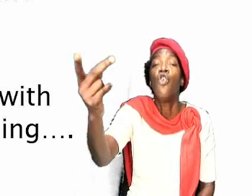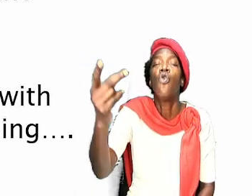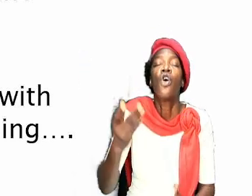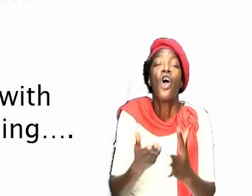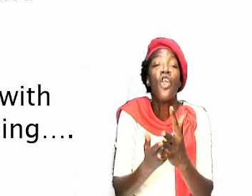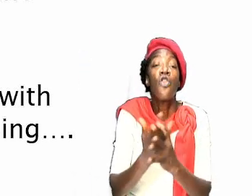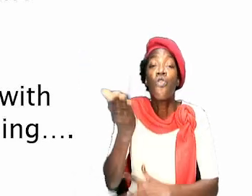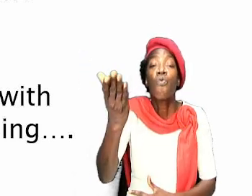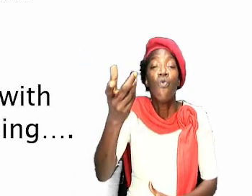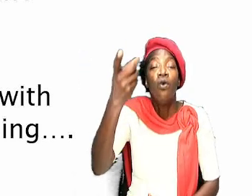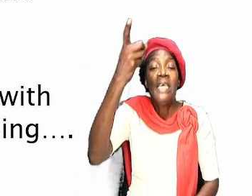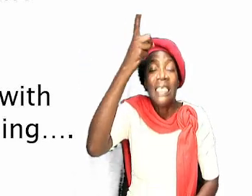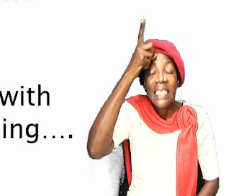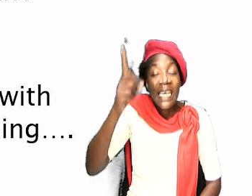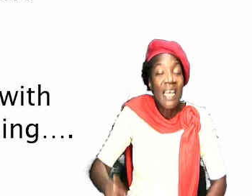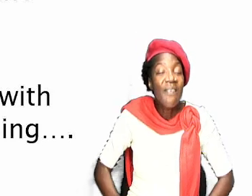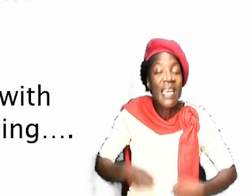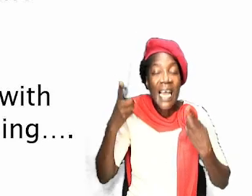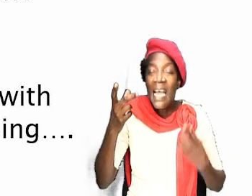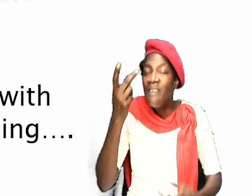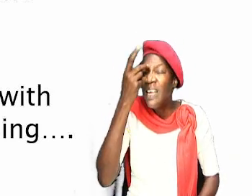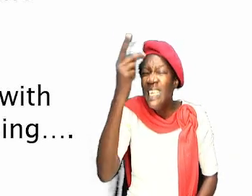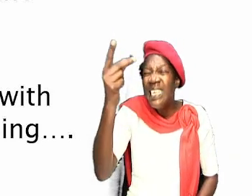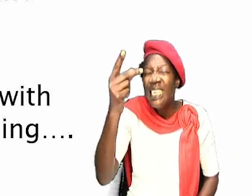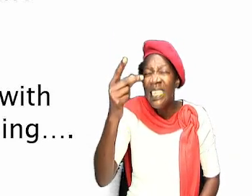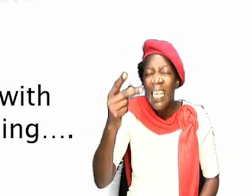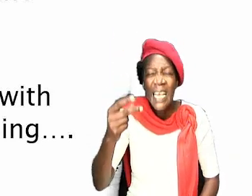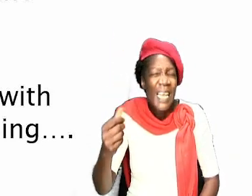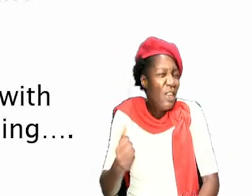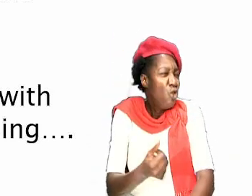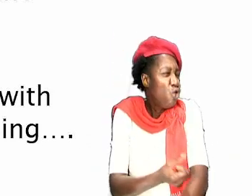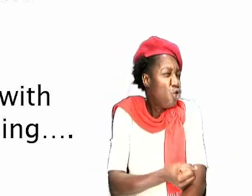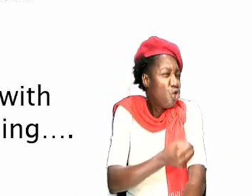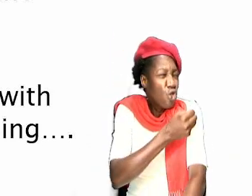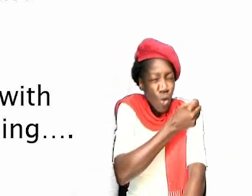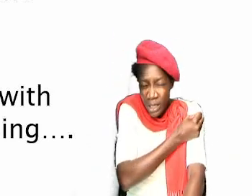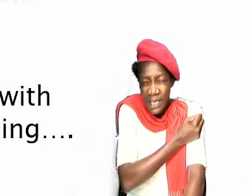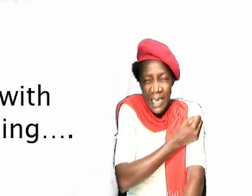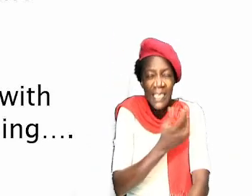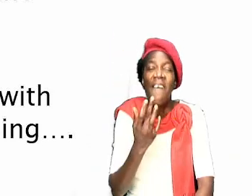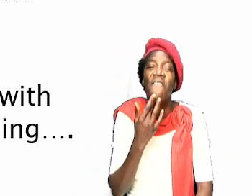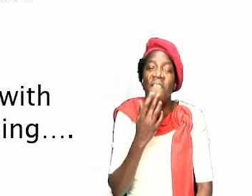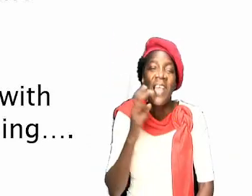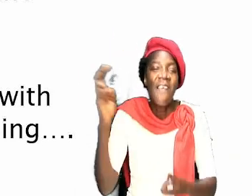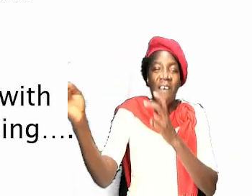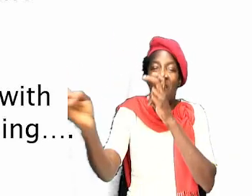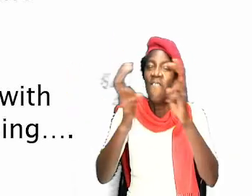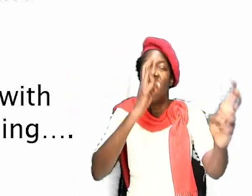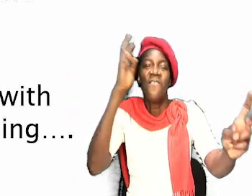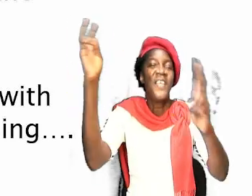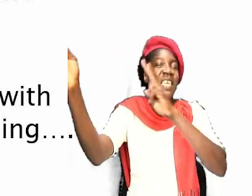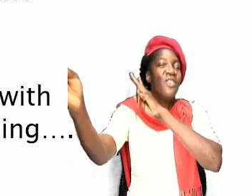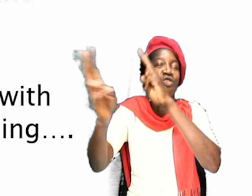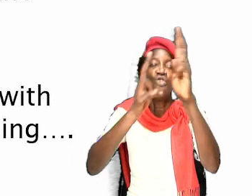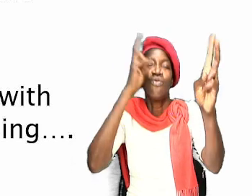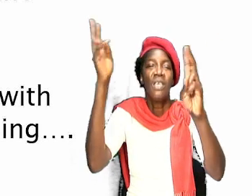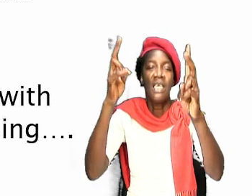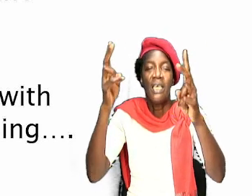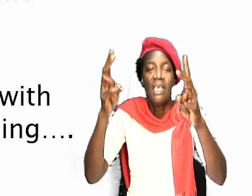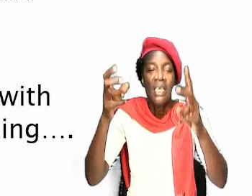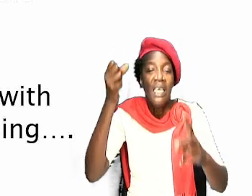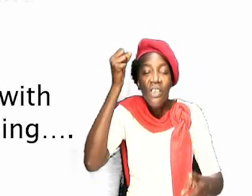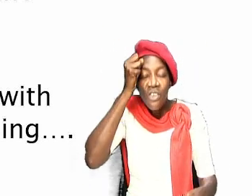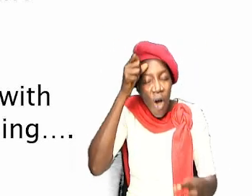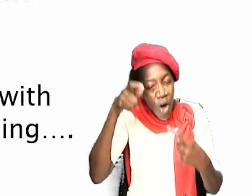of David, you can see all this. You can see success. You can see favor. You can see victory. Saul tried to